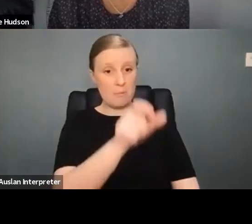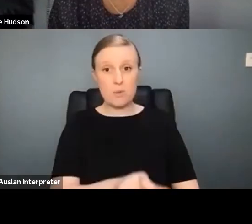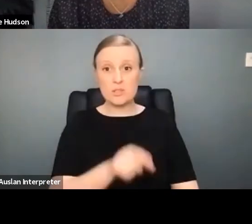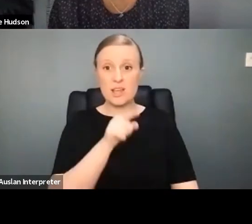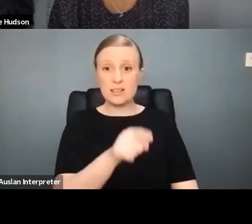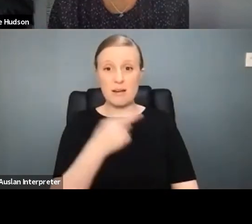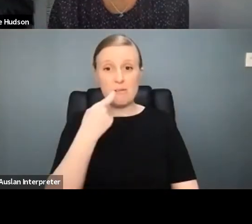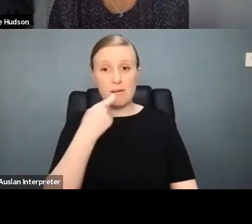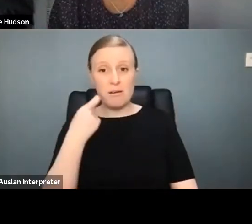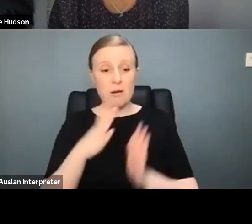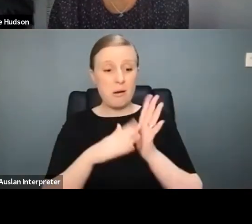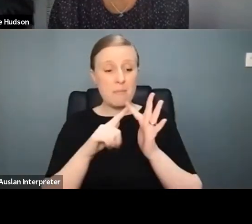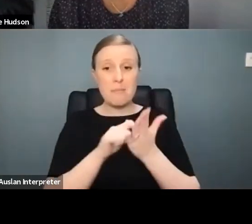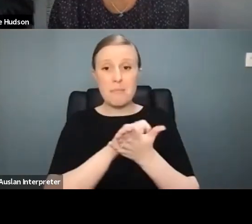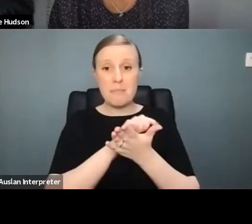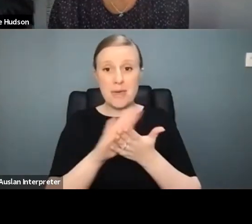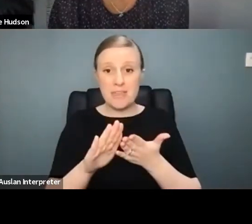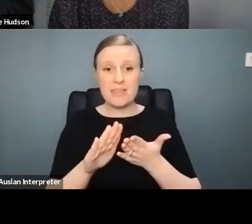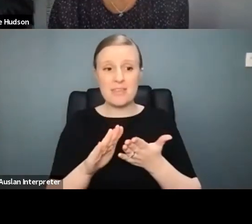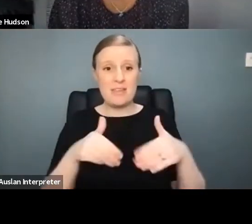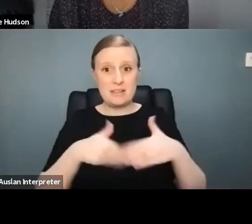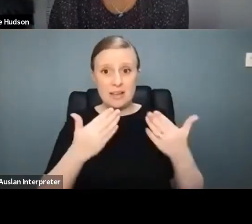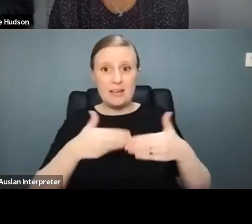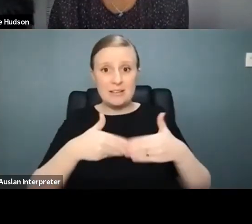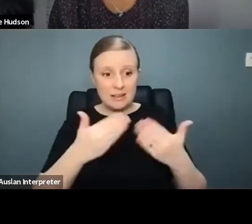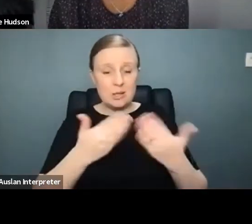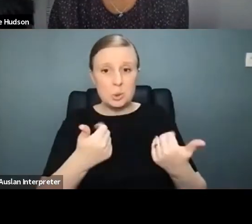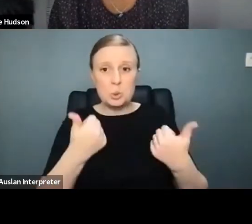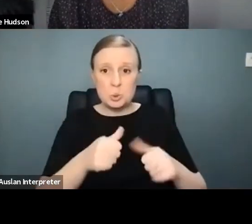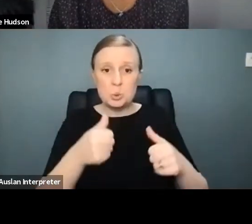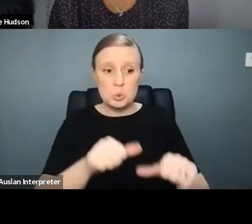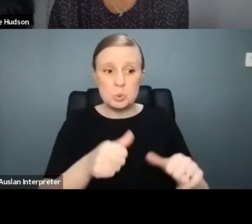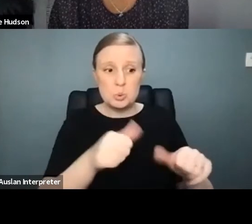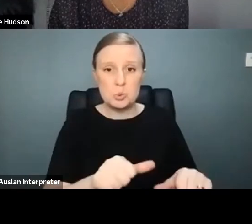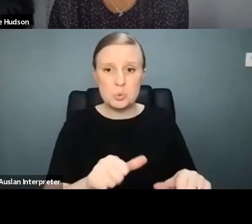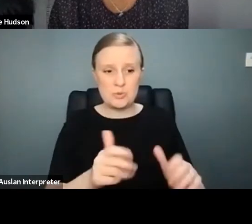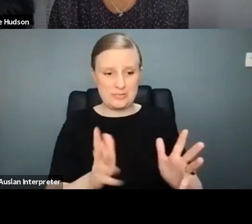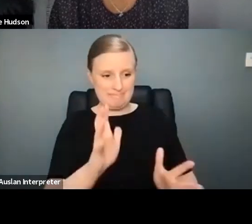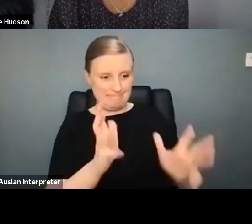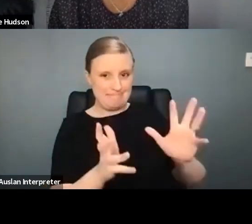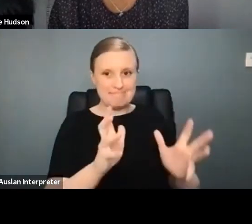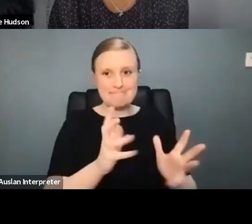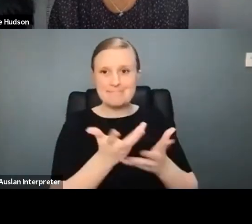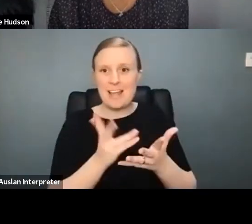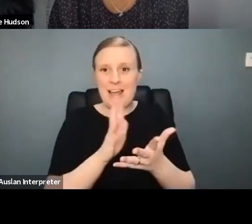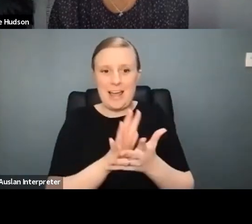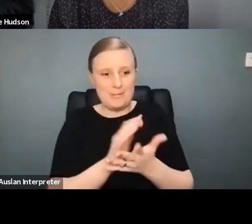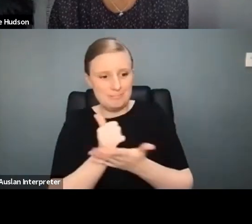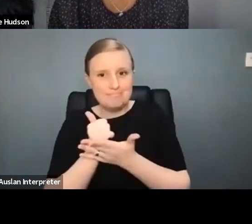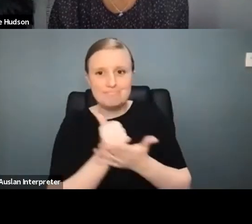methamphetamine, especially daily use, like a large quantity. They really need serious